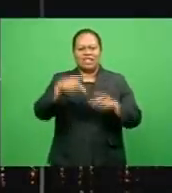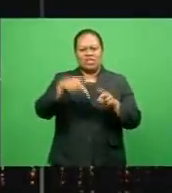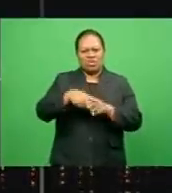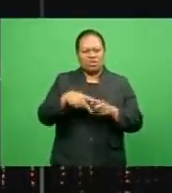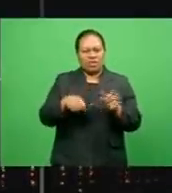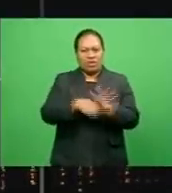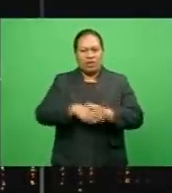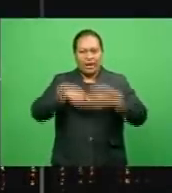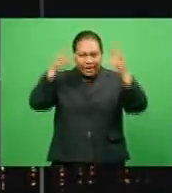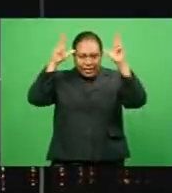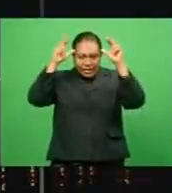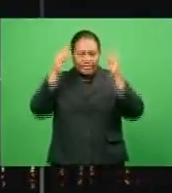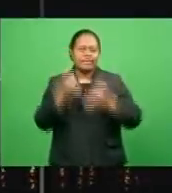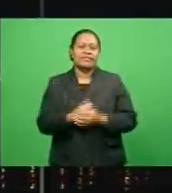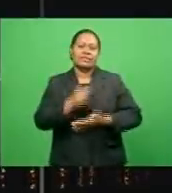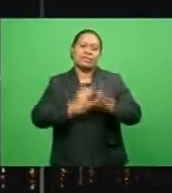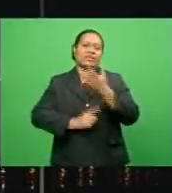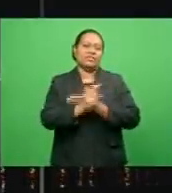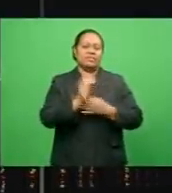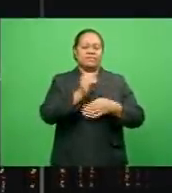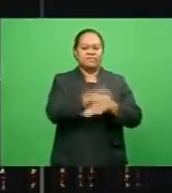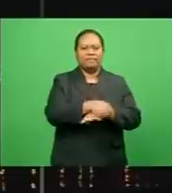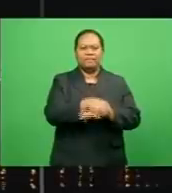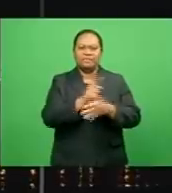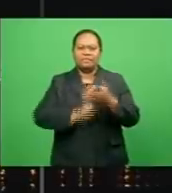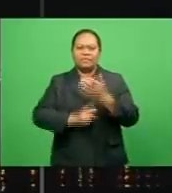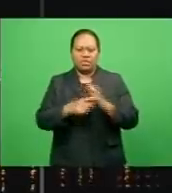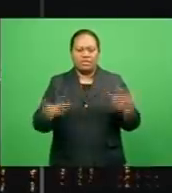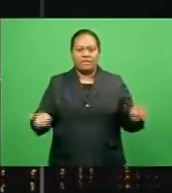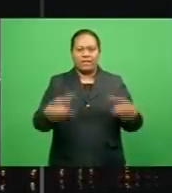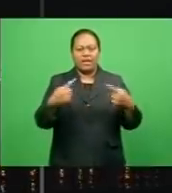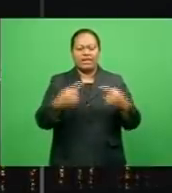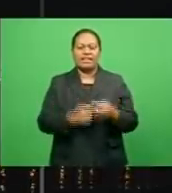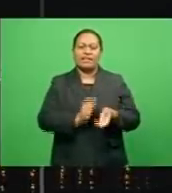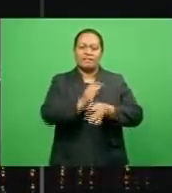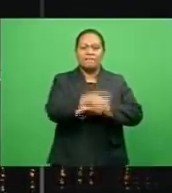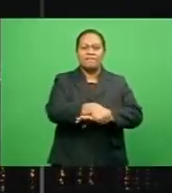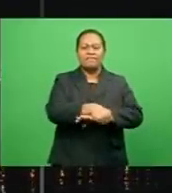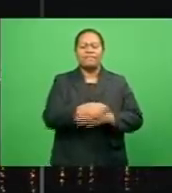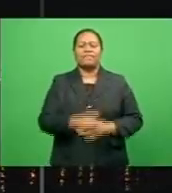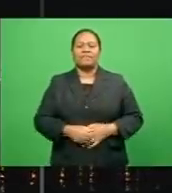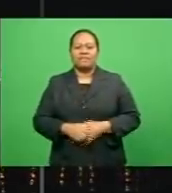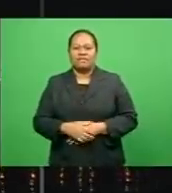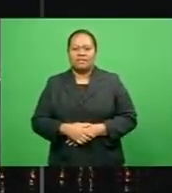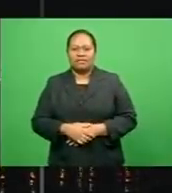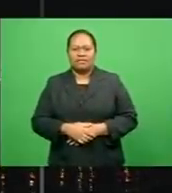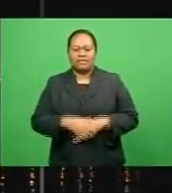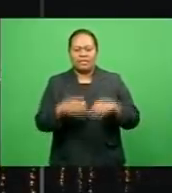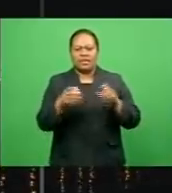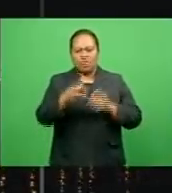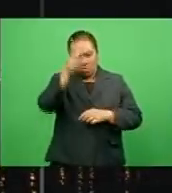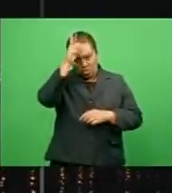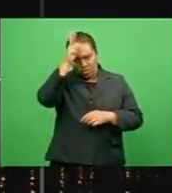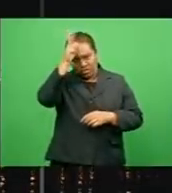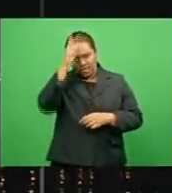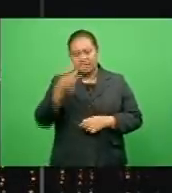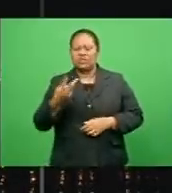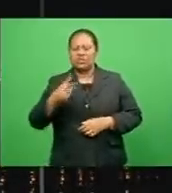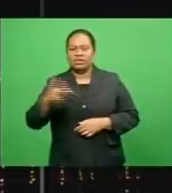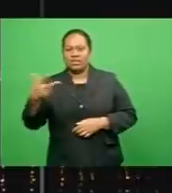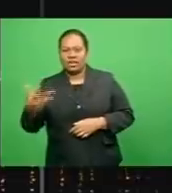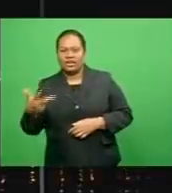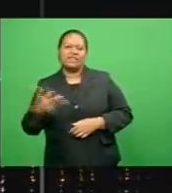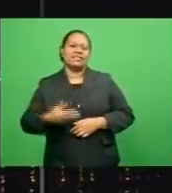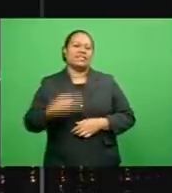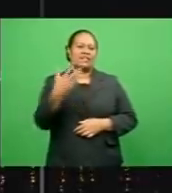their place in round 3 of the NRL's preliminary finals after eliminating defending premiers, the Roosters 22-18 last night.